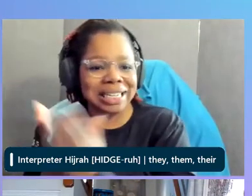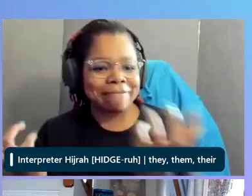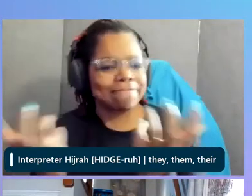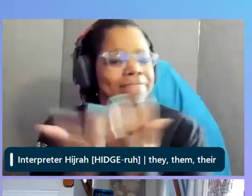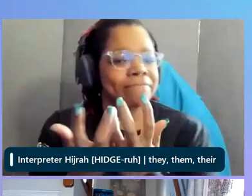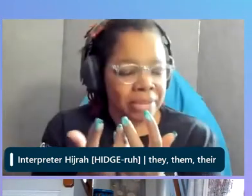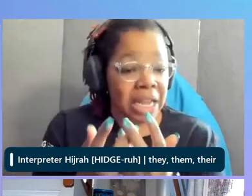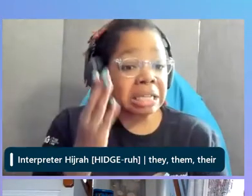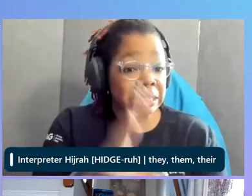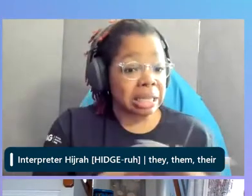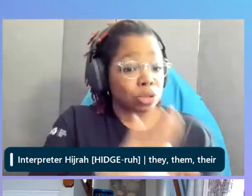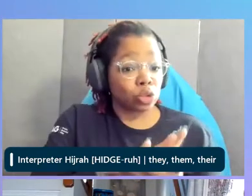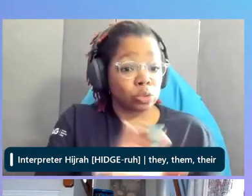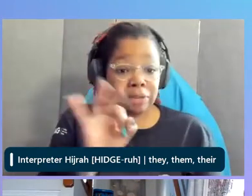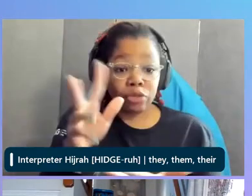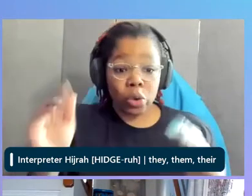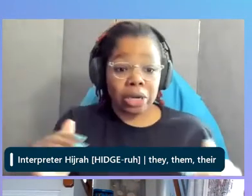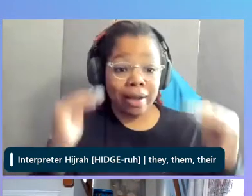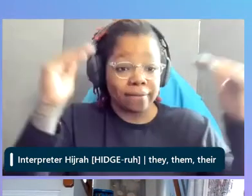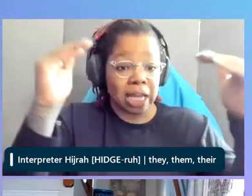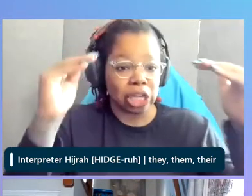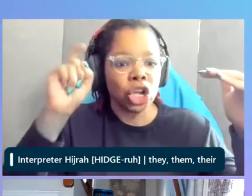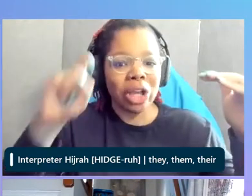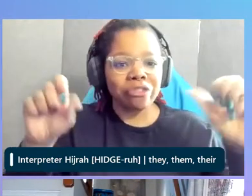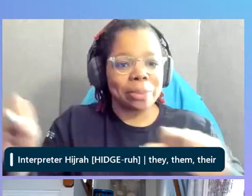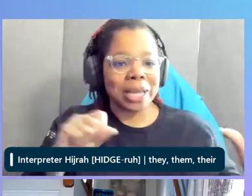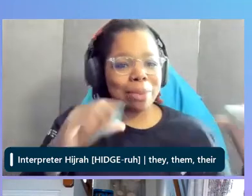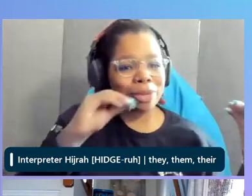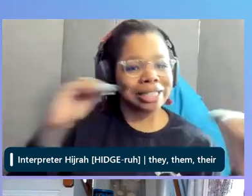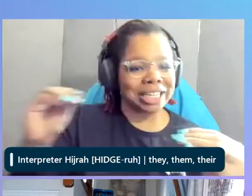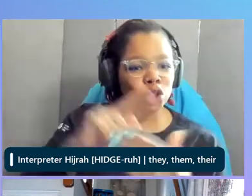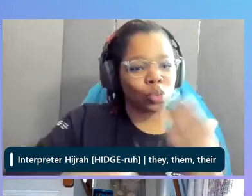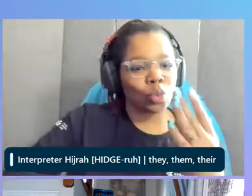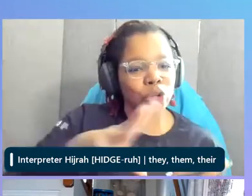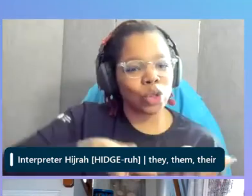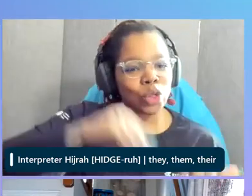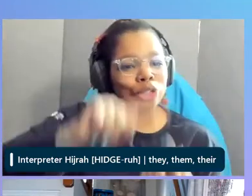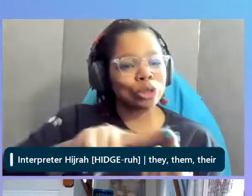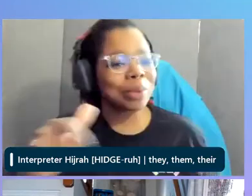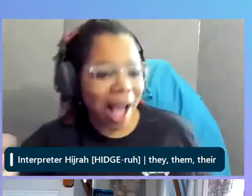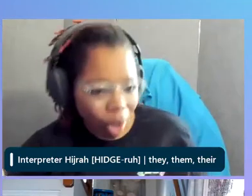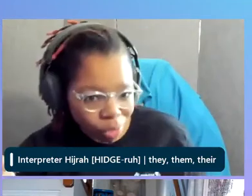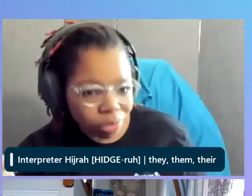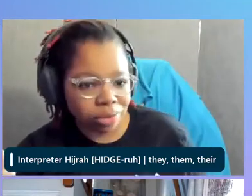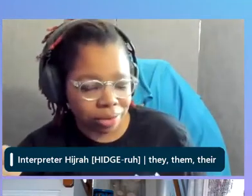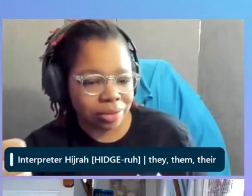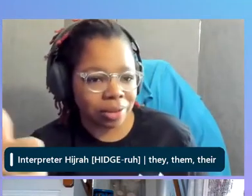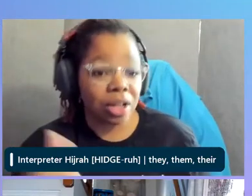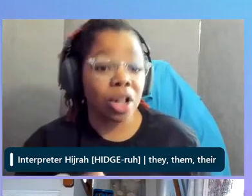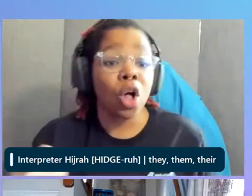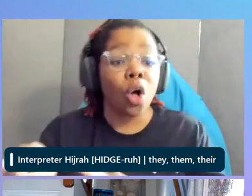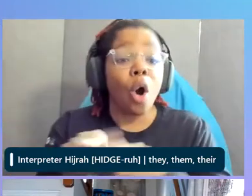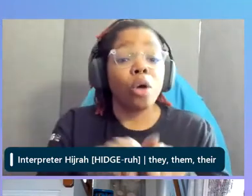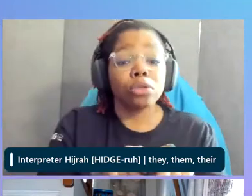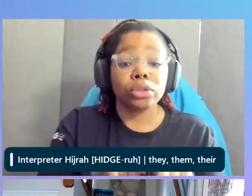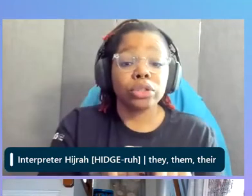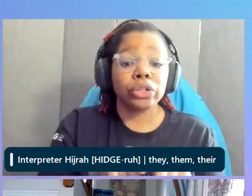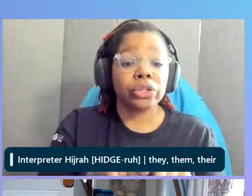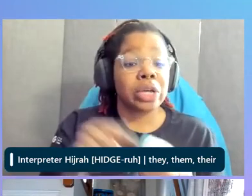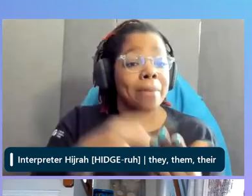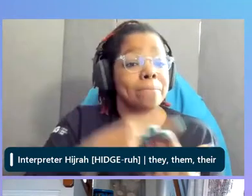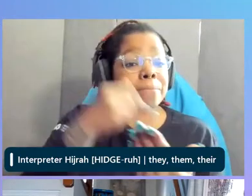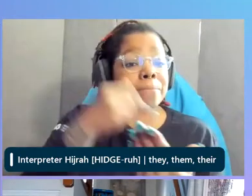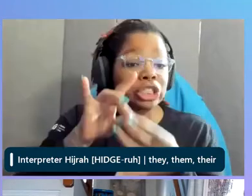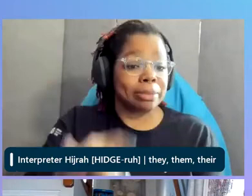want to advance to the next level, you have to be able to teach what you've learned to somebody else. Also, there is